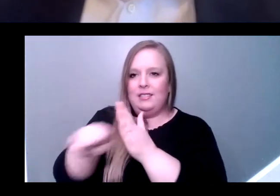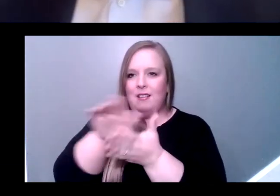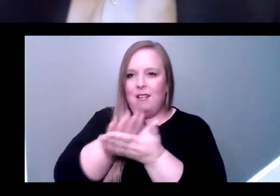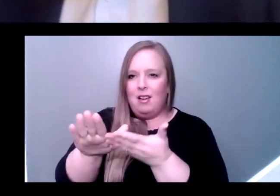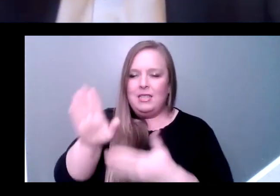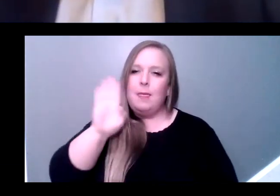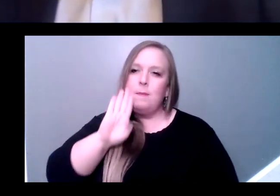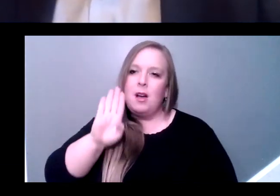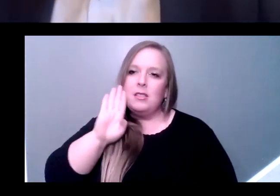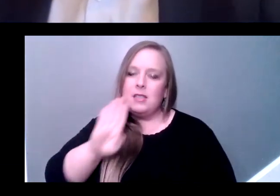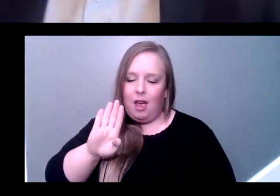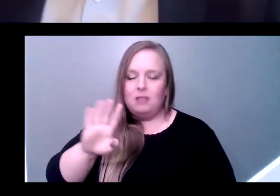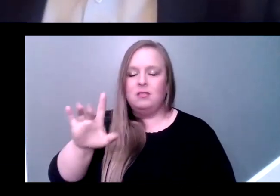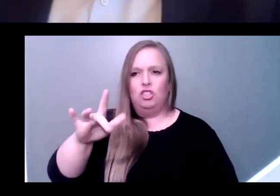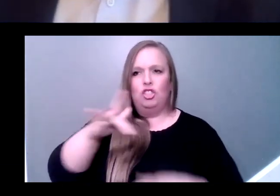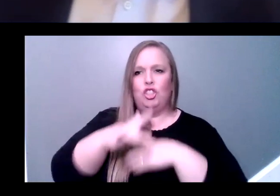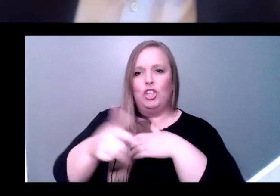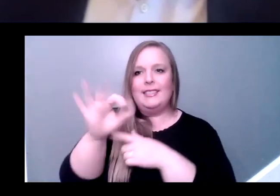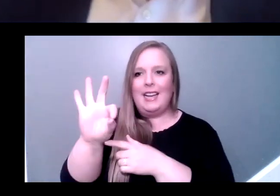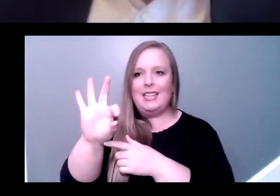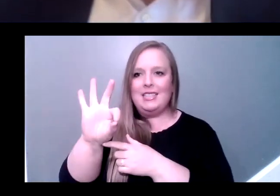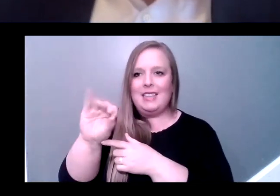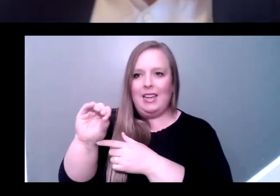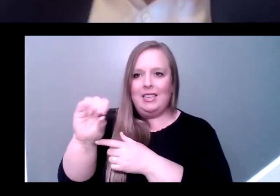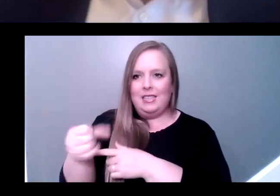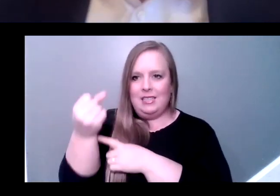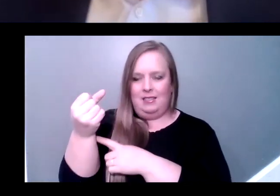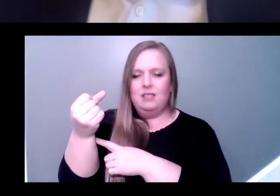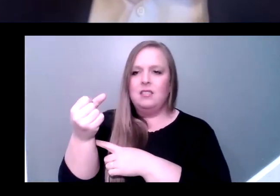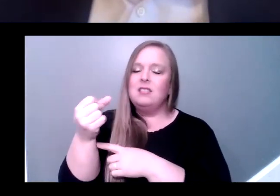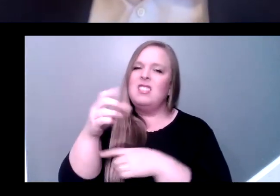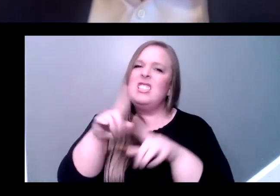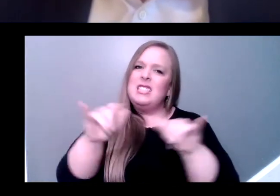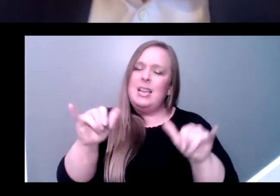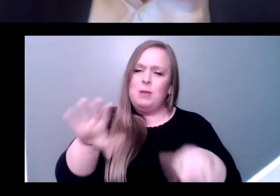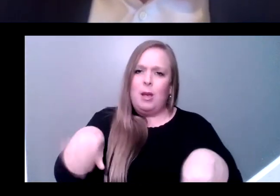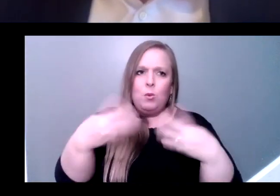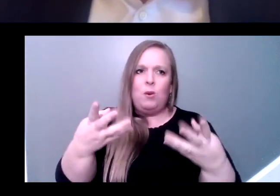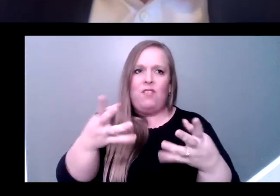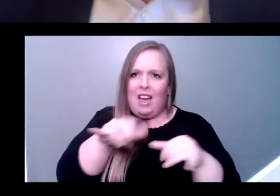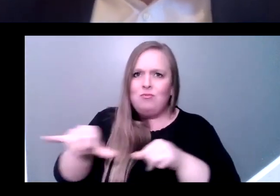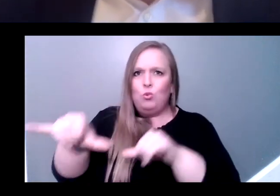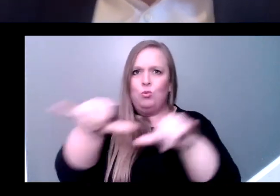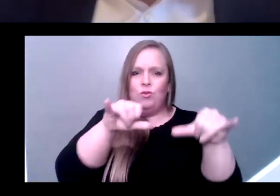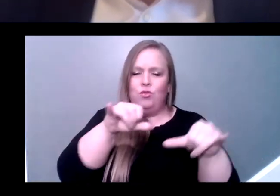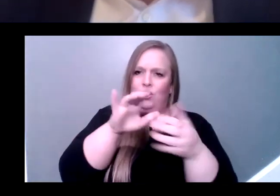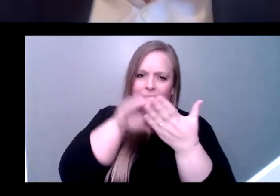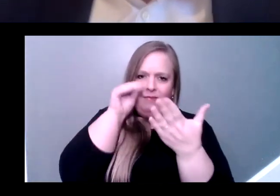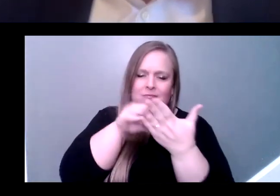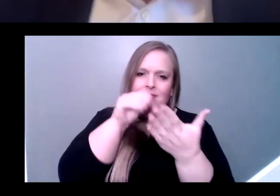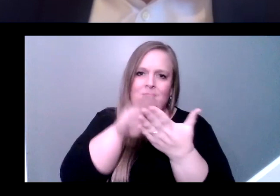early 1990s, but also to provide universal lessons, which I think you can certainly draw